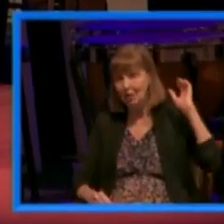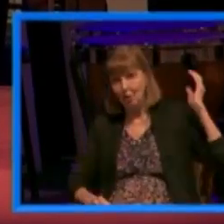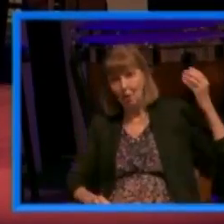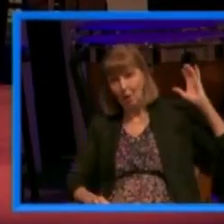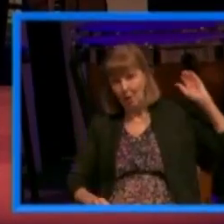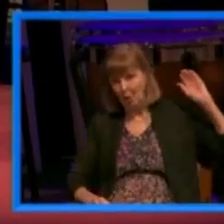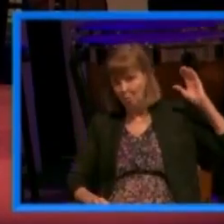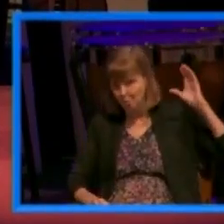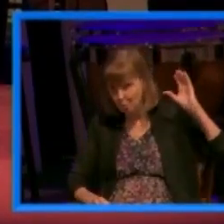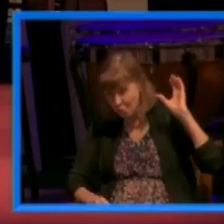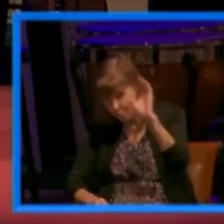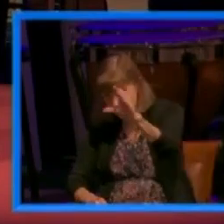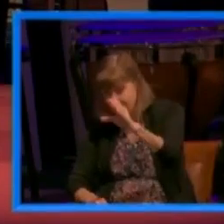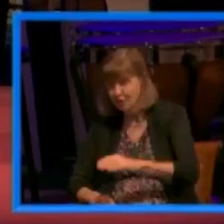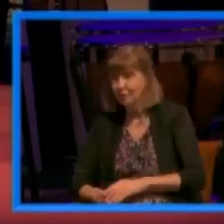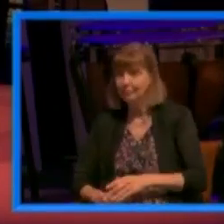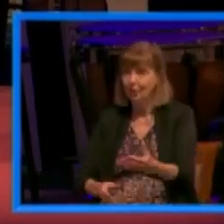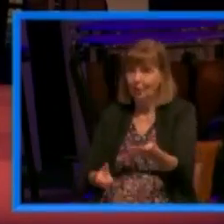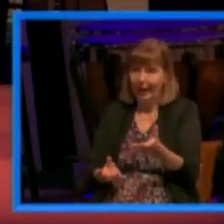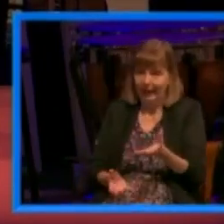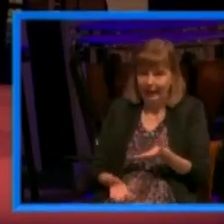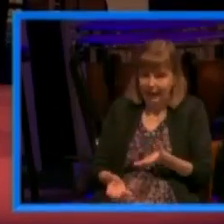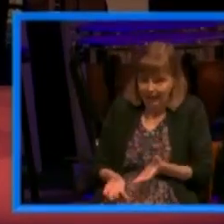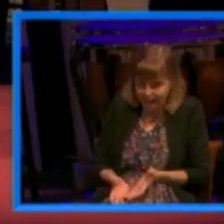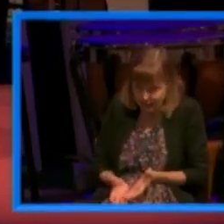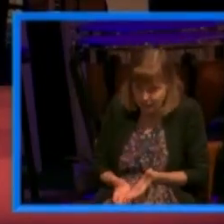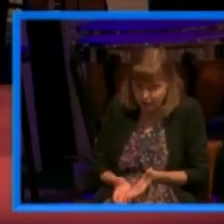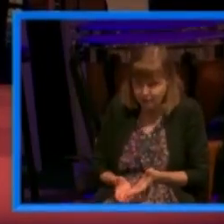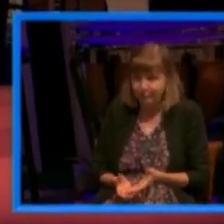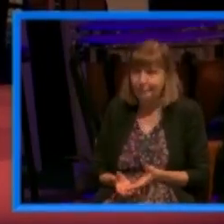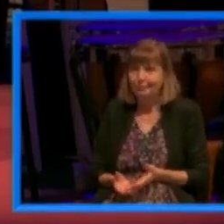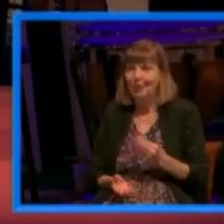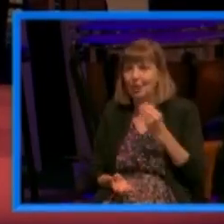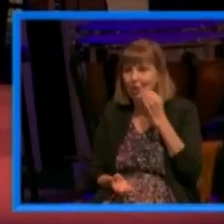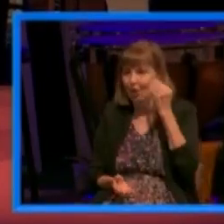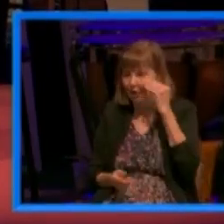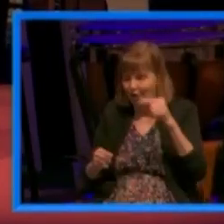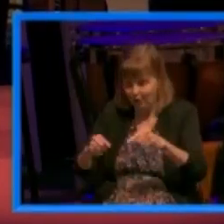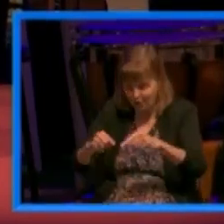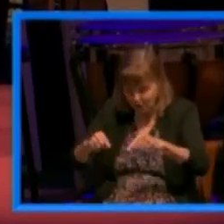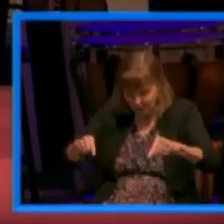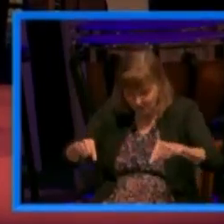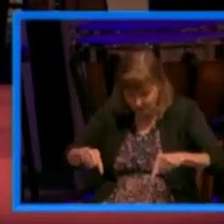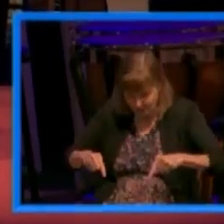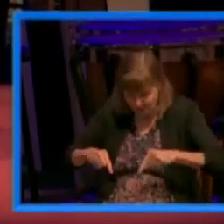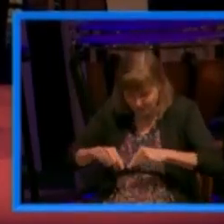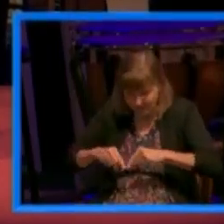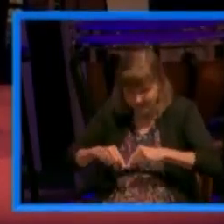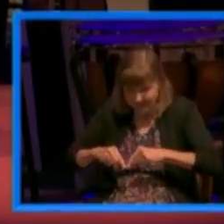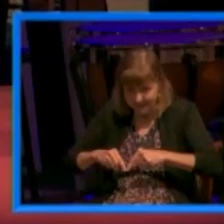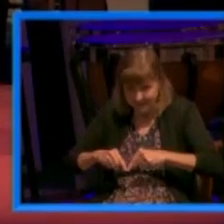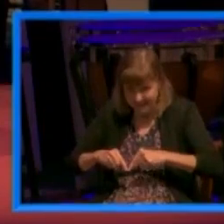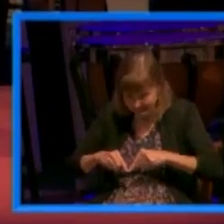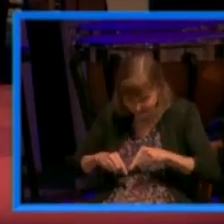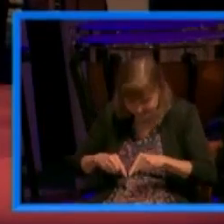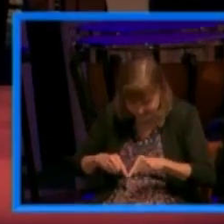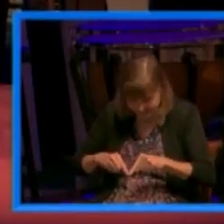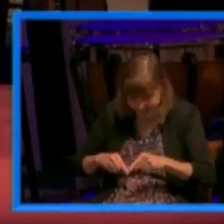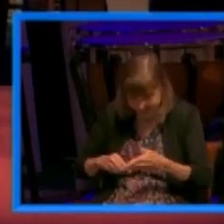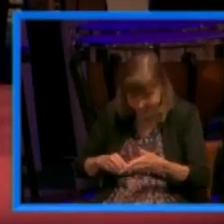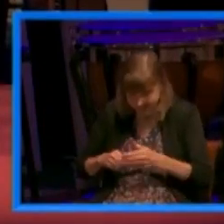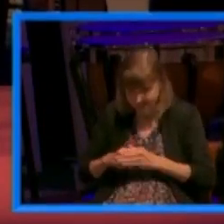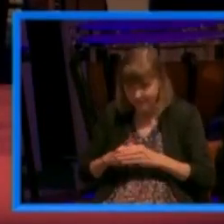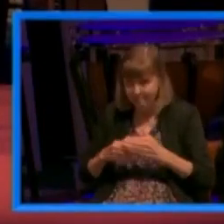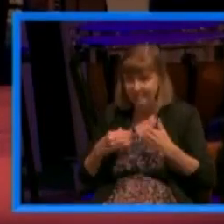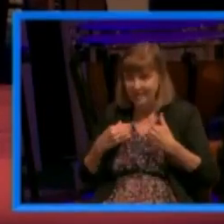there's a home plate, just kind of about 3x5 little thing there, sitting there, and it's there, and then you have an